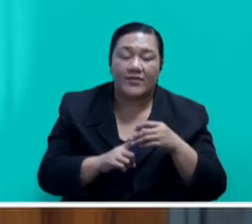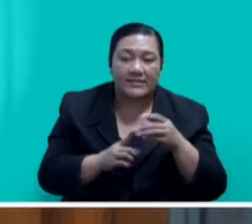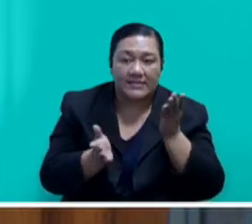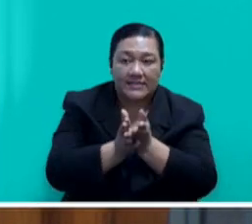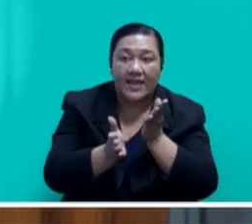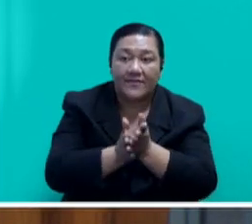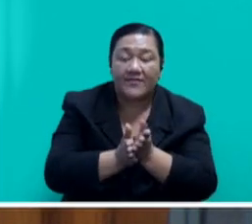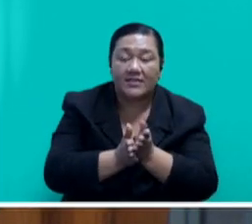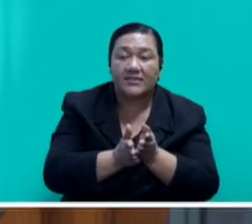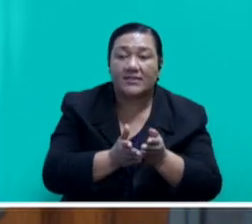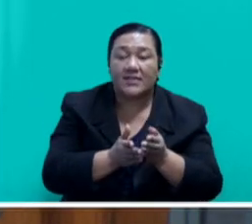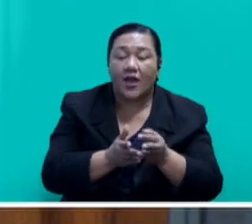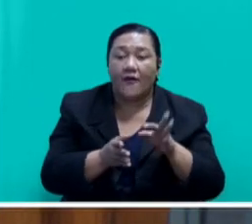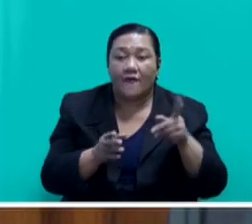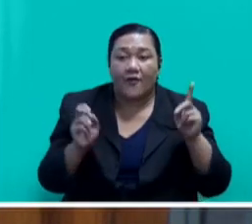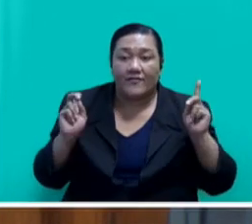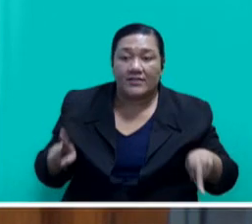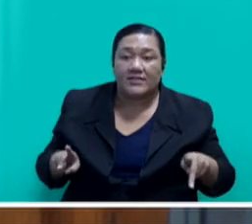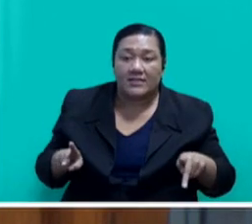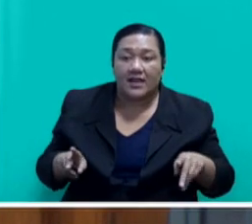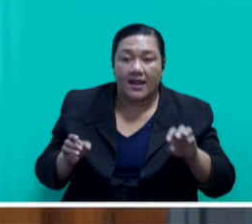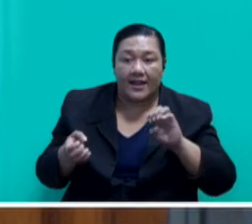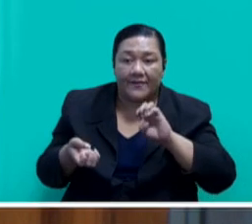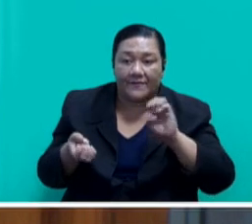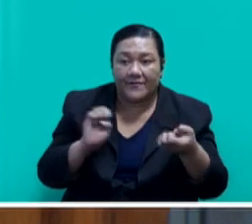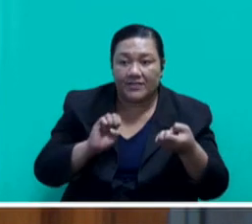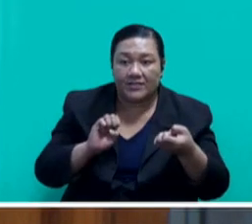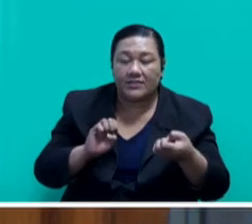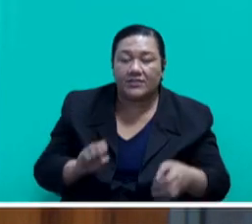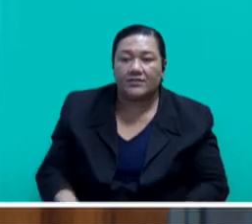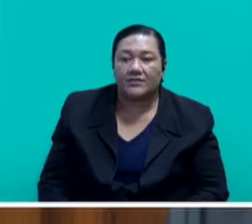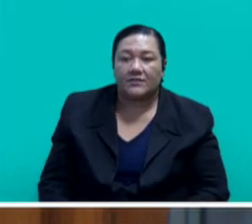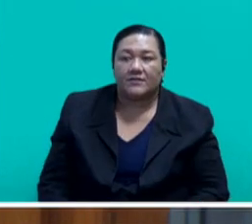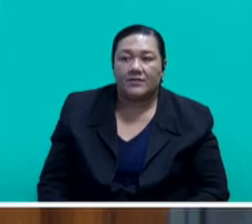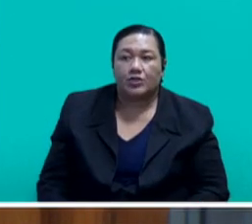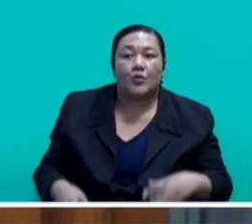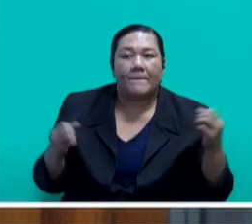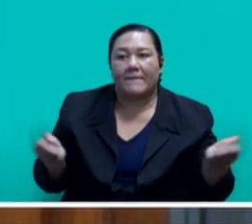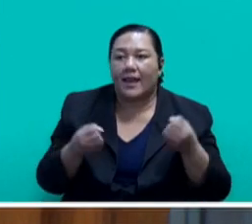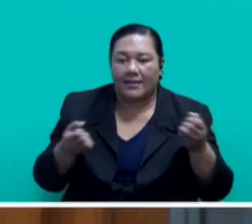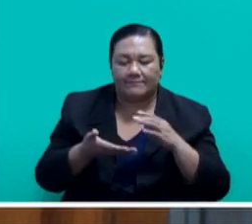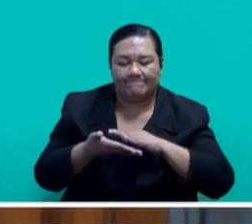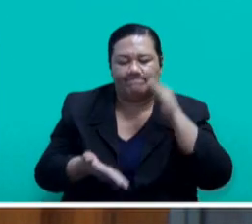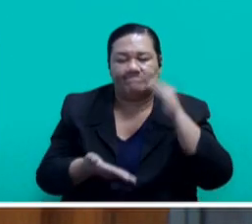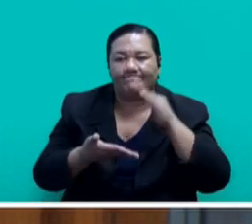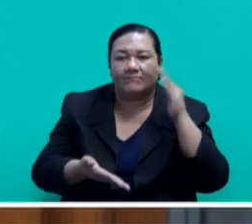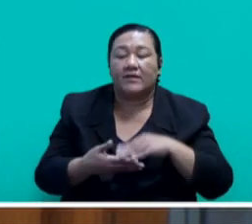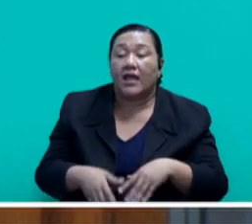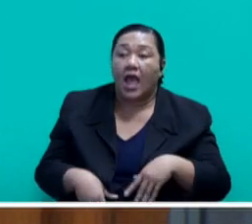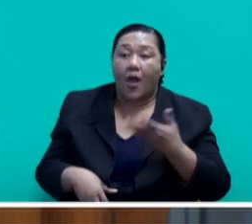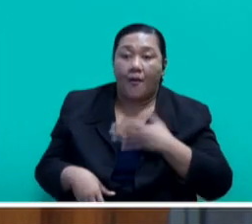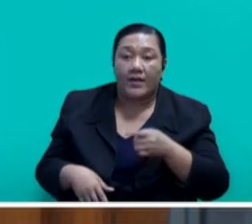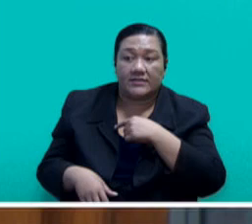operational or fiscal efficiency. I would like to end by stating a Chinese verb, and I quote,